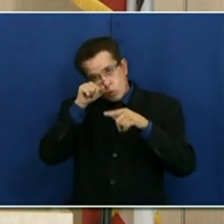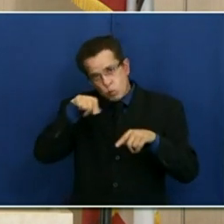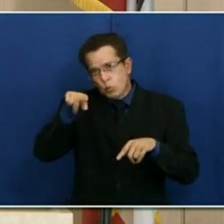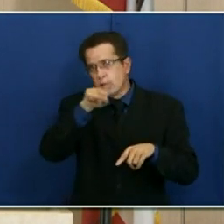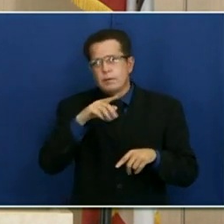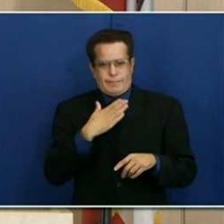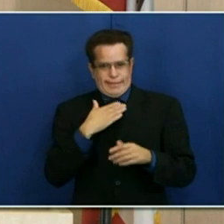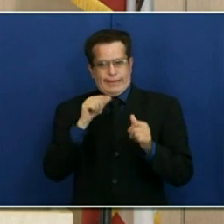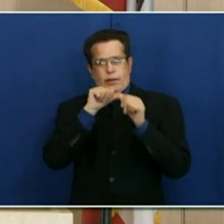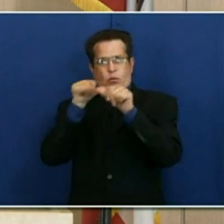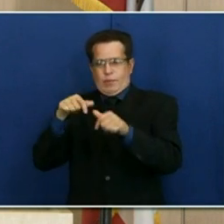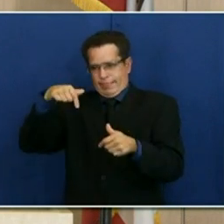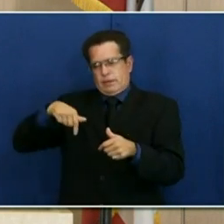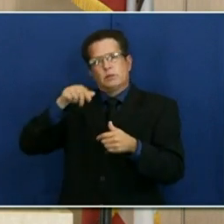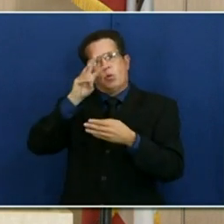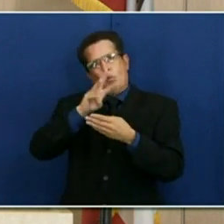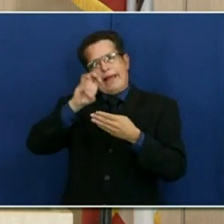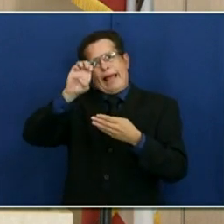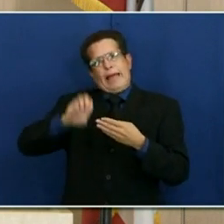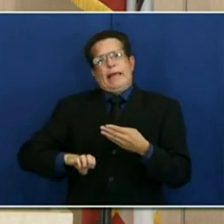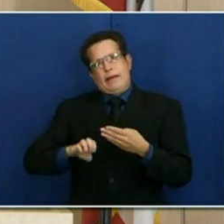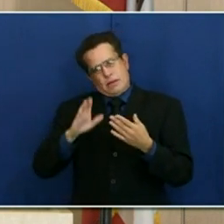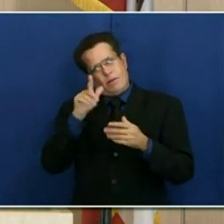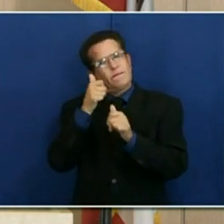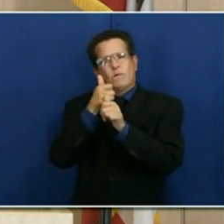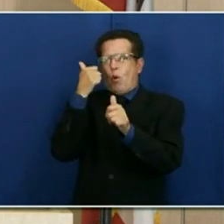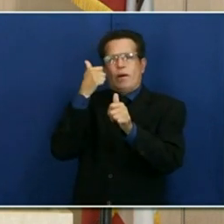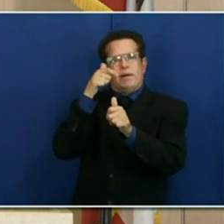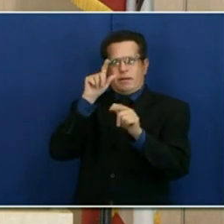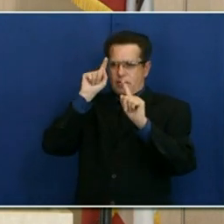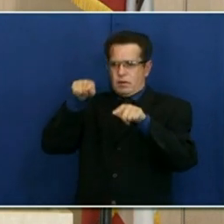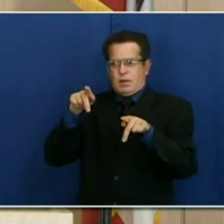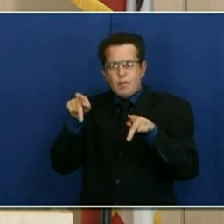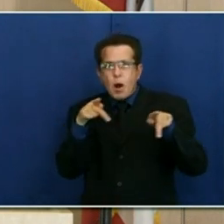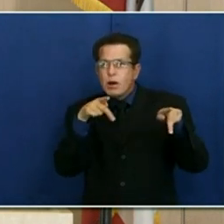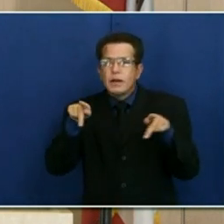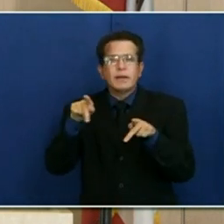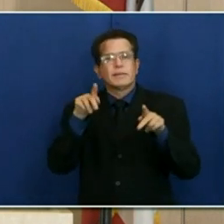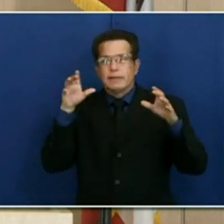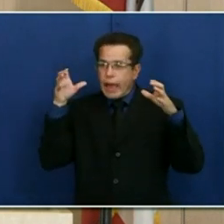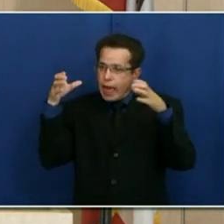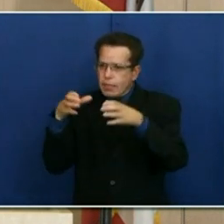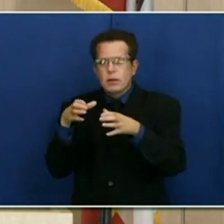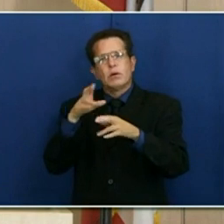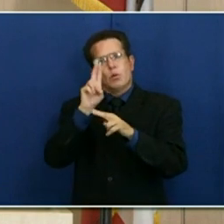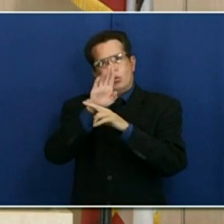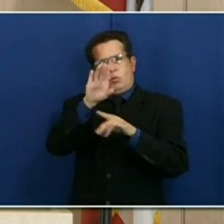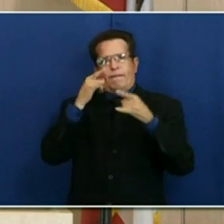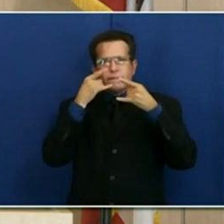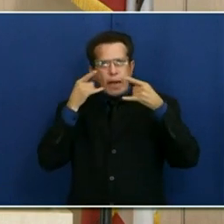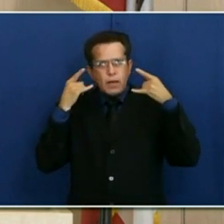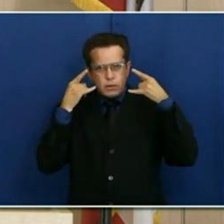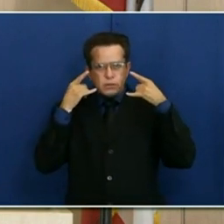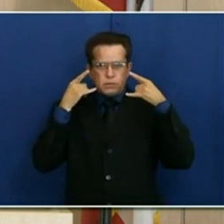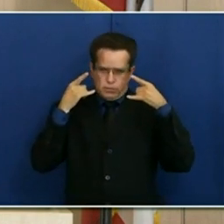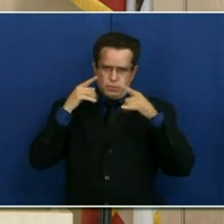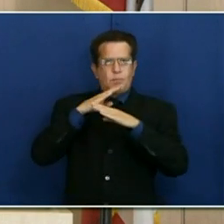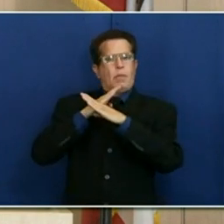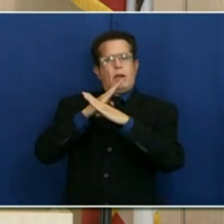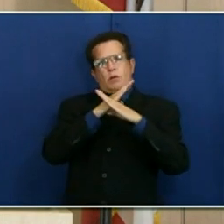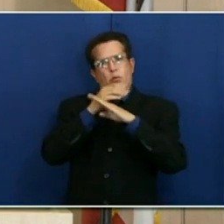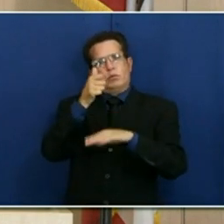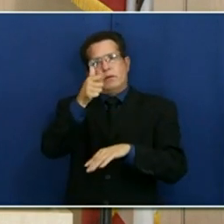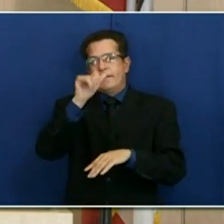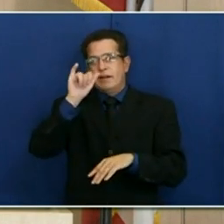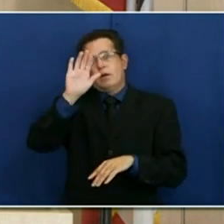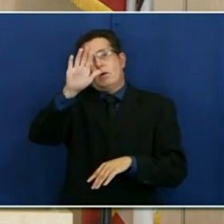as we head into the weekend, avoid indoor gatherings, utilize the face coverings. We're asking